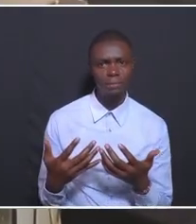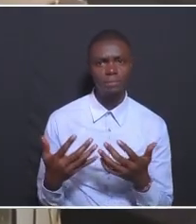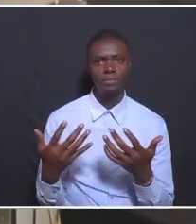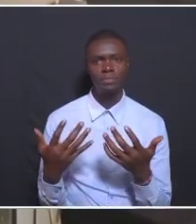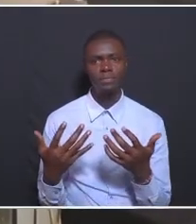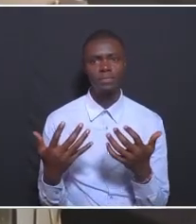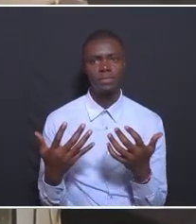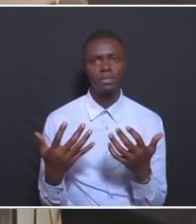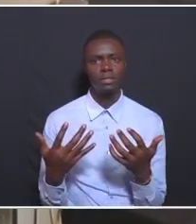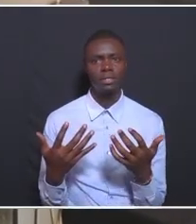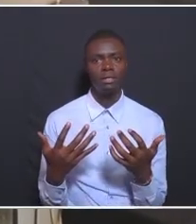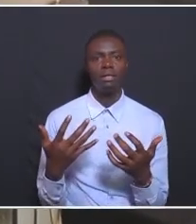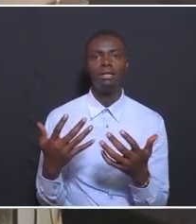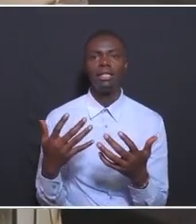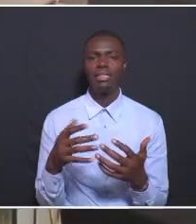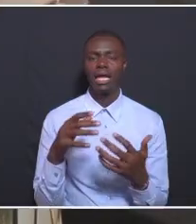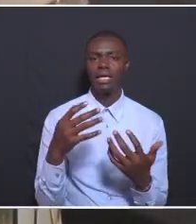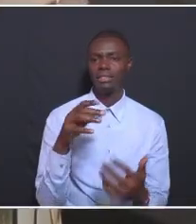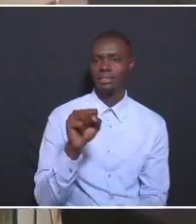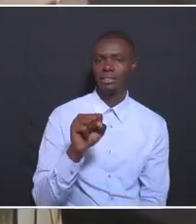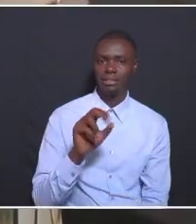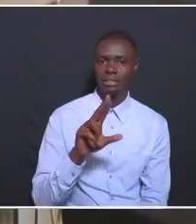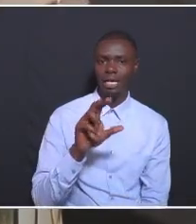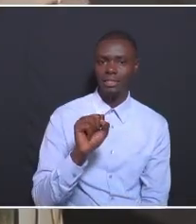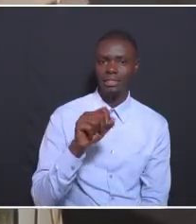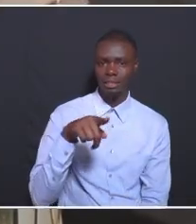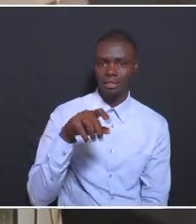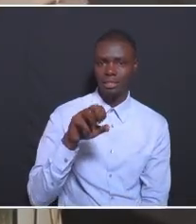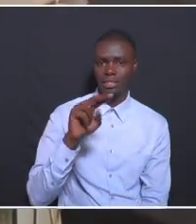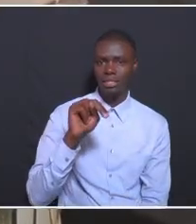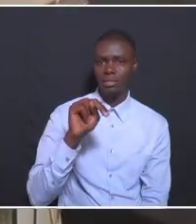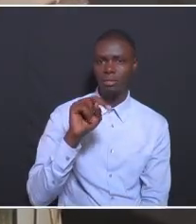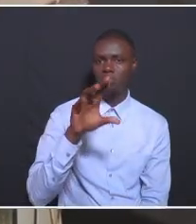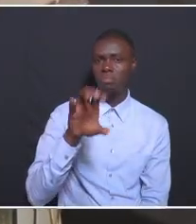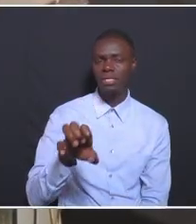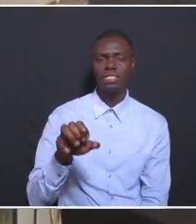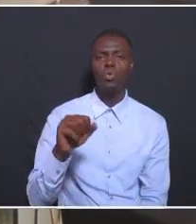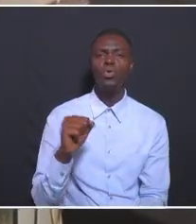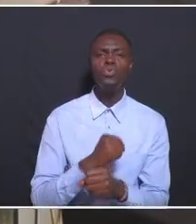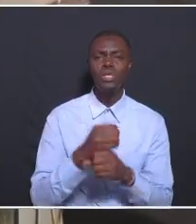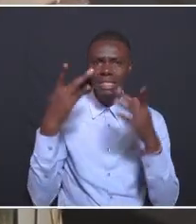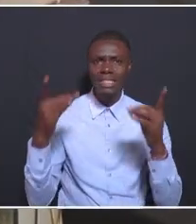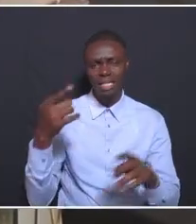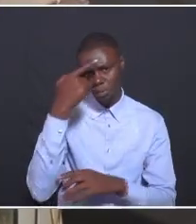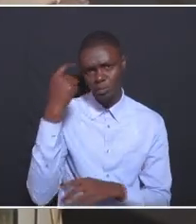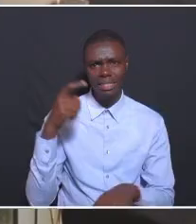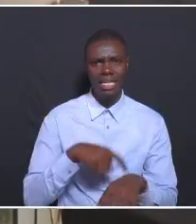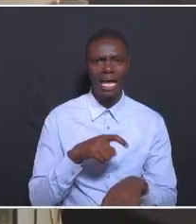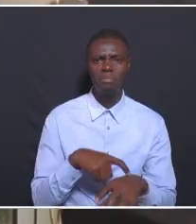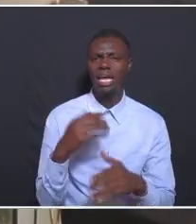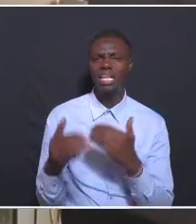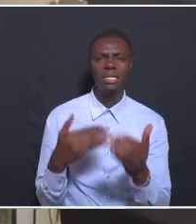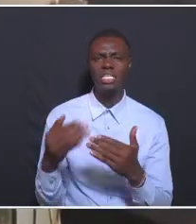rhythm, the suspense, and all that. But we couldn't decide a lot because at the time we just had